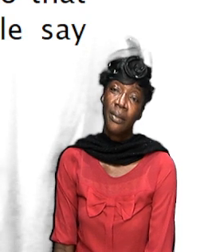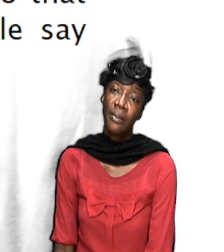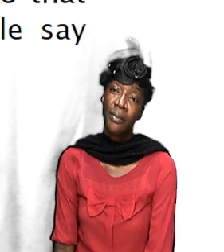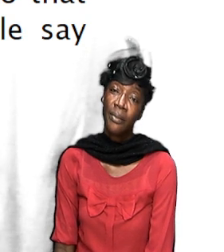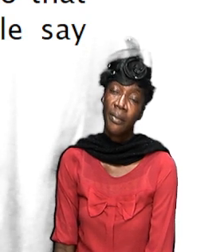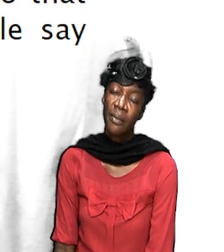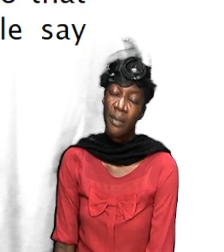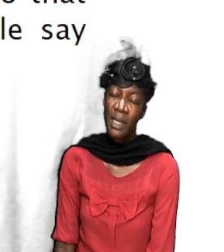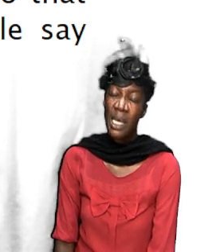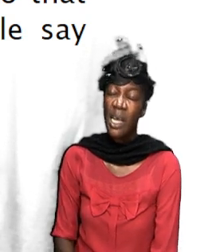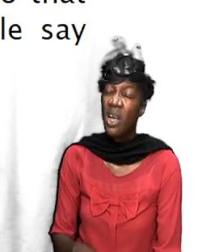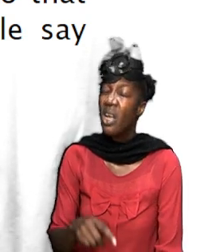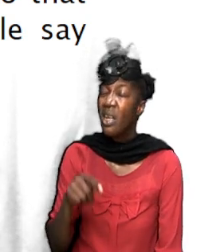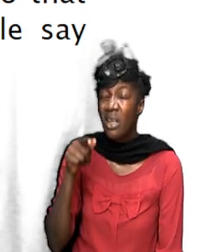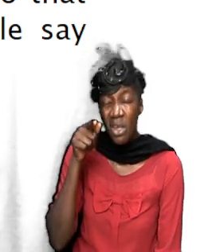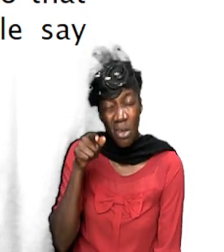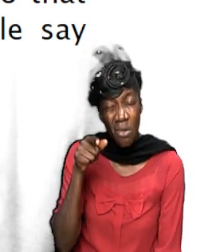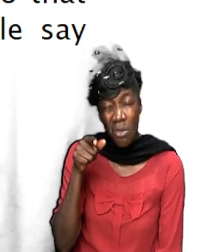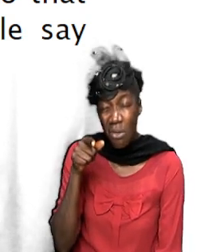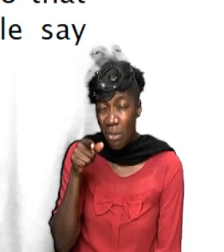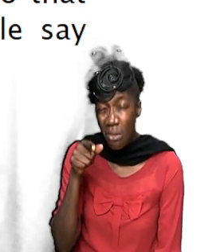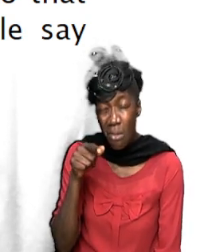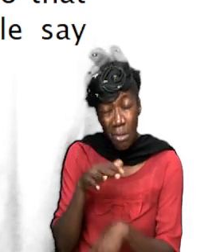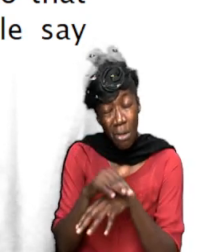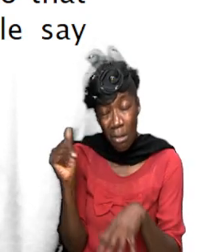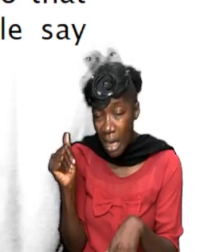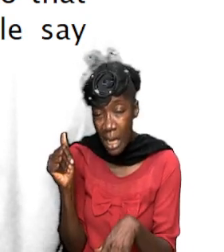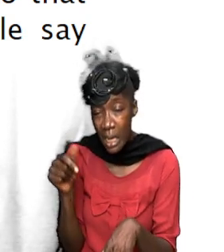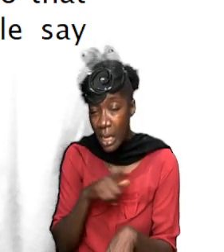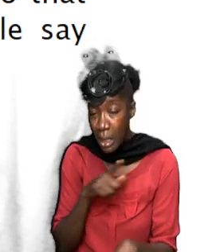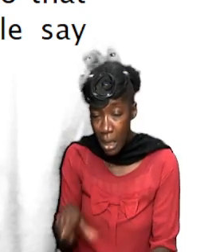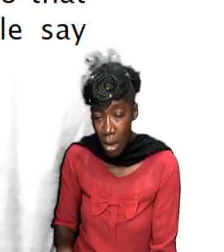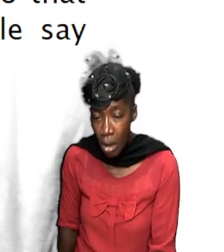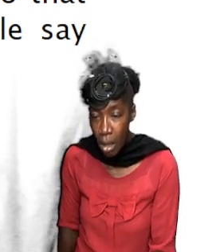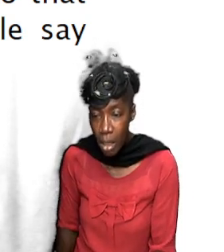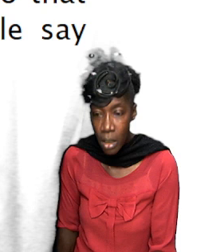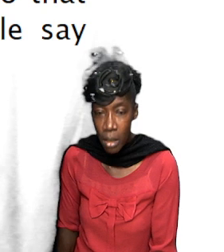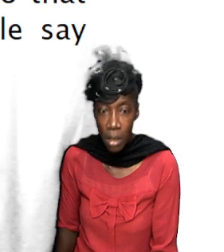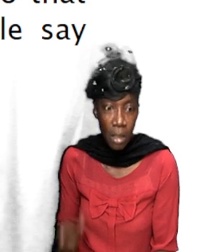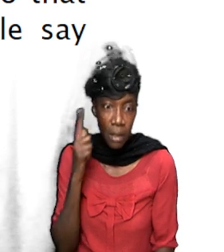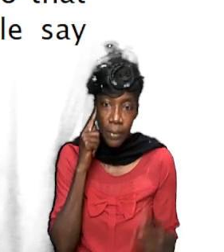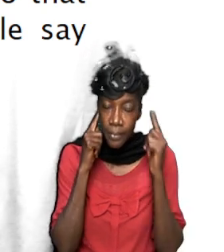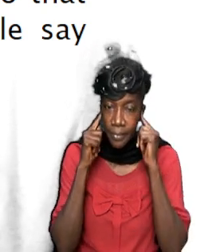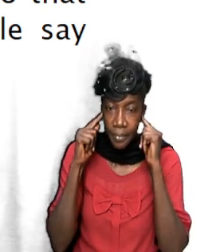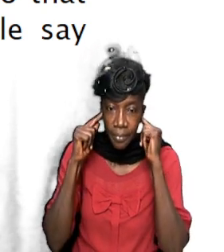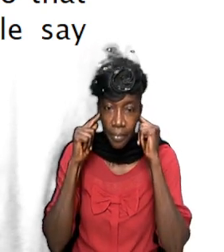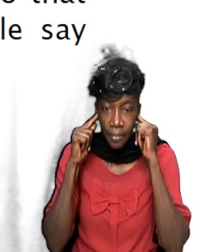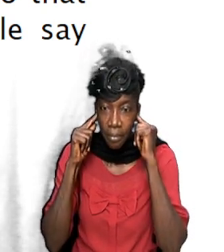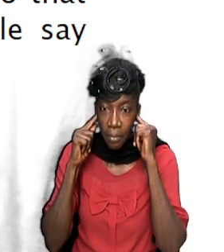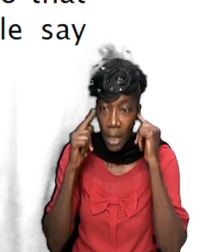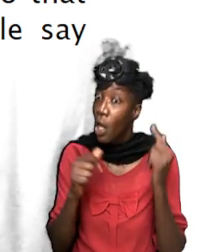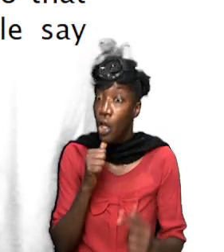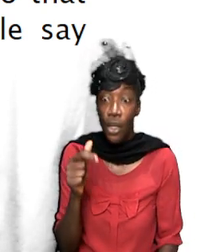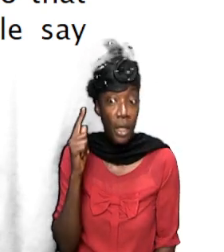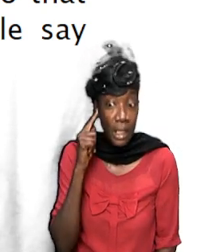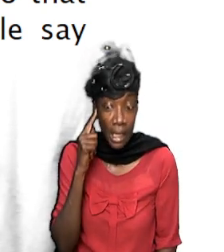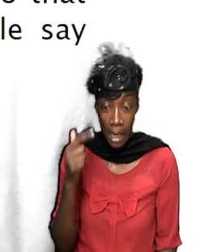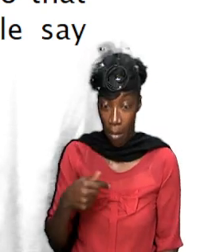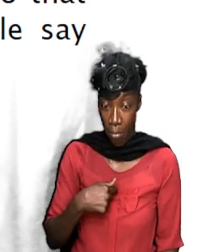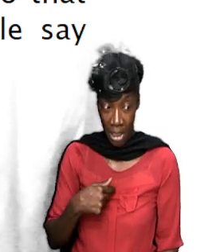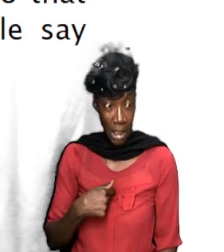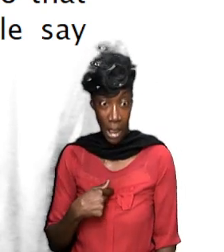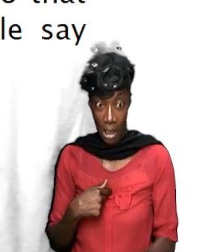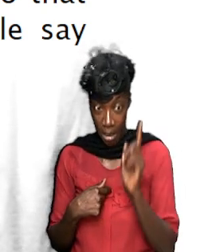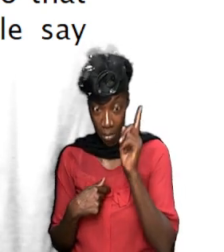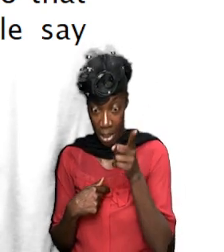And when you cry, the Lord will not hear. I would be so fearful. Or I think that if I was there, I'd be so